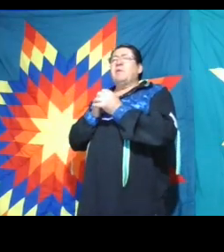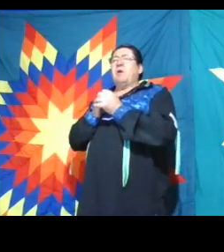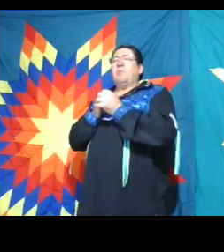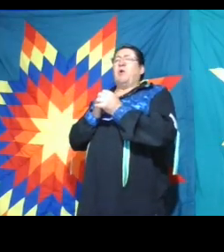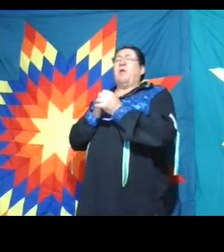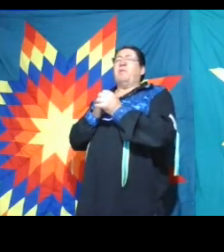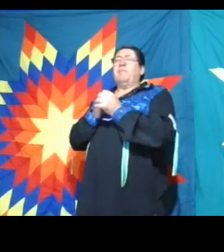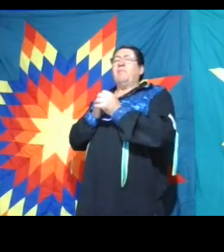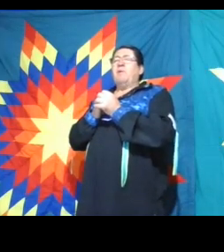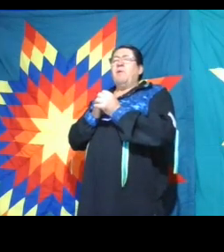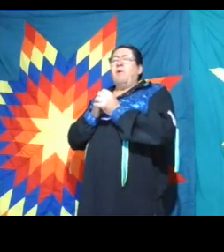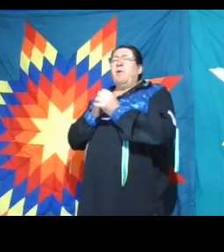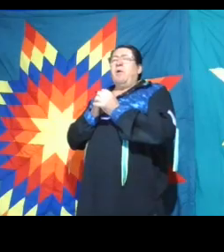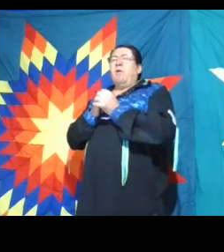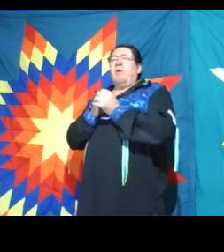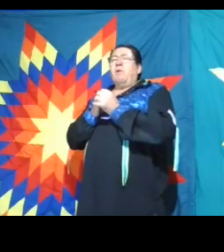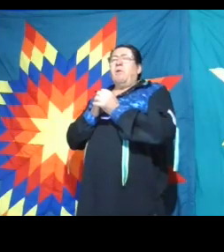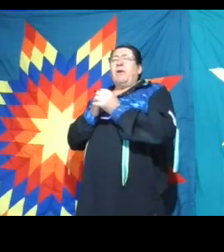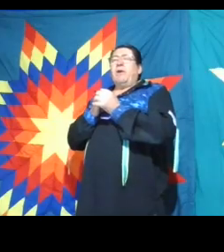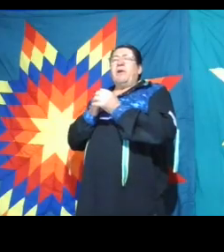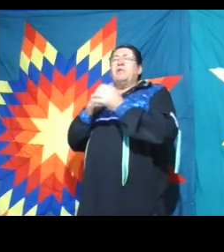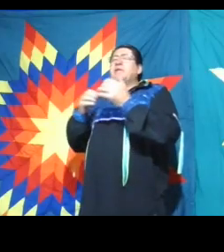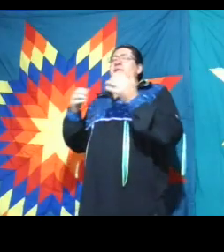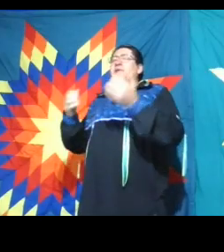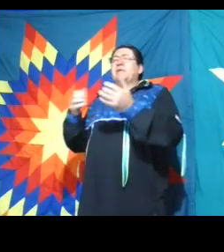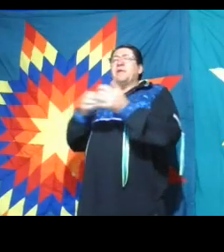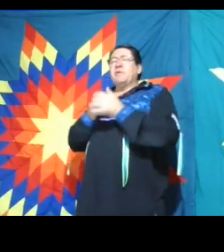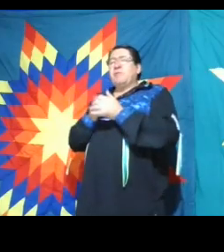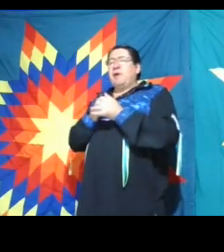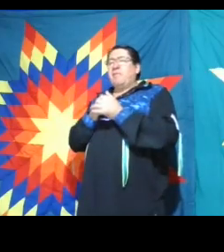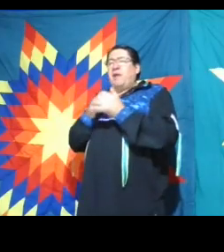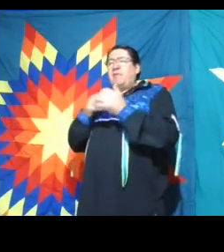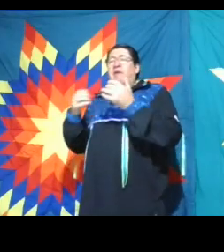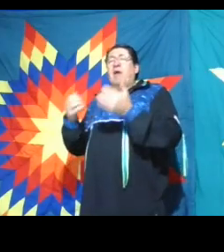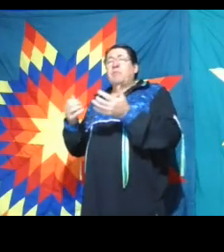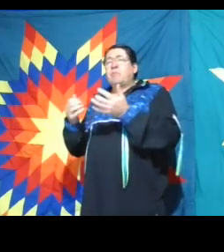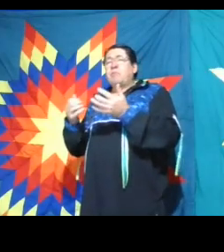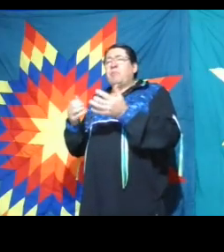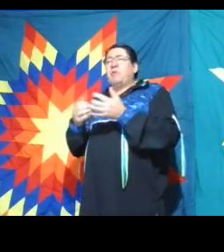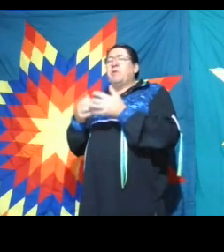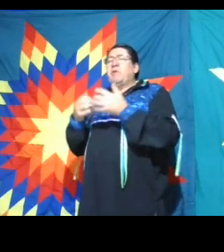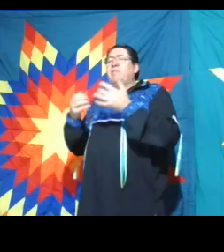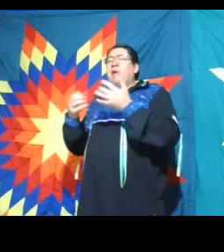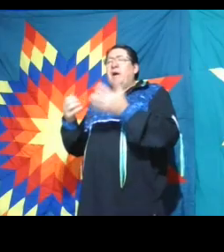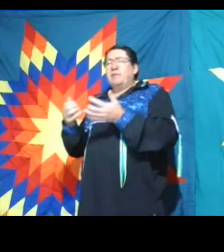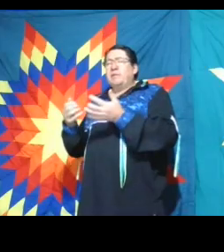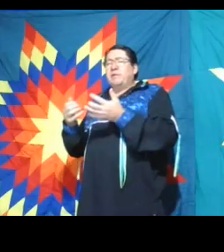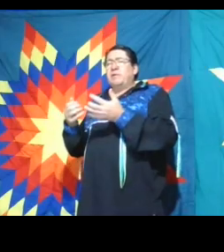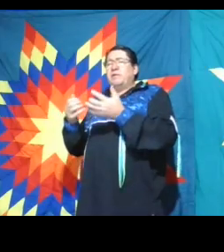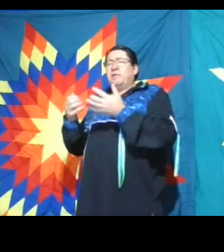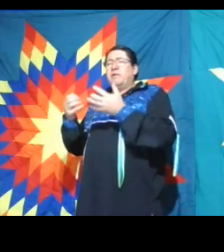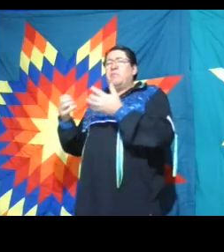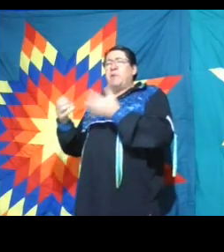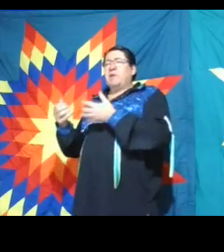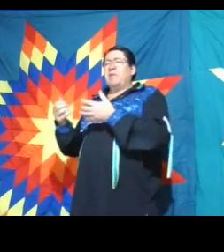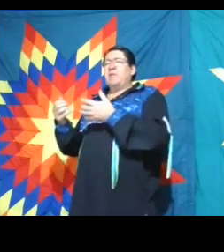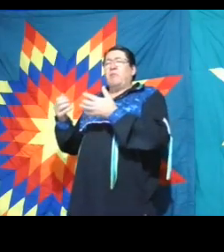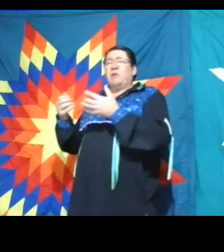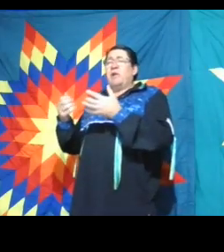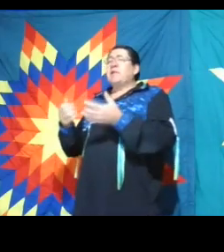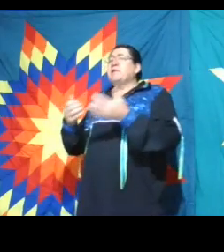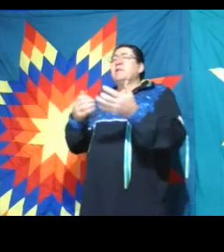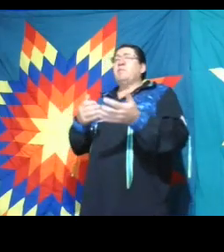even nonprofit, you could suggest, do you have a family member, do you have an elder to come